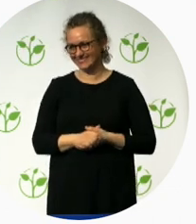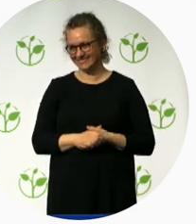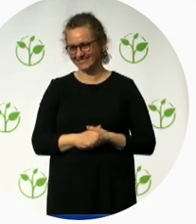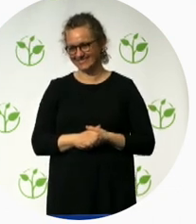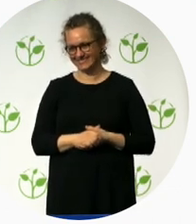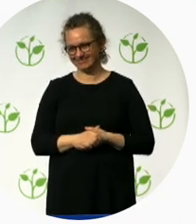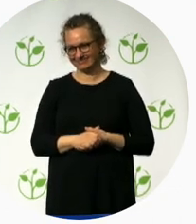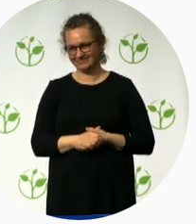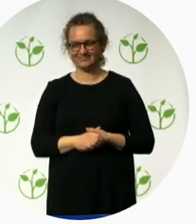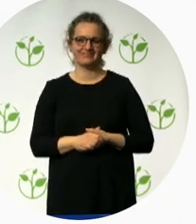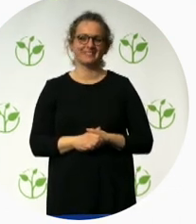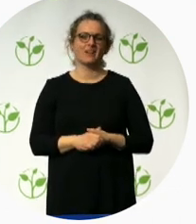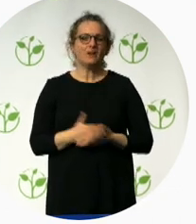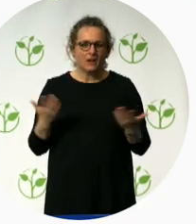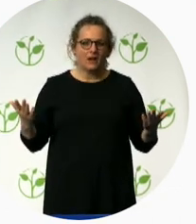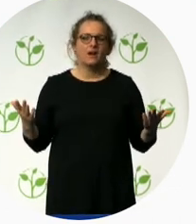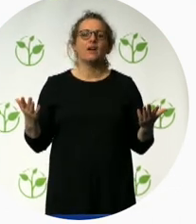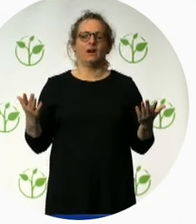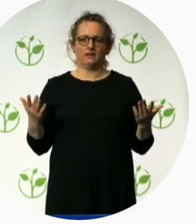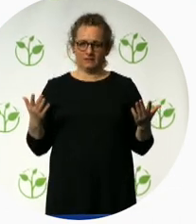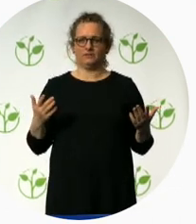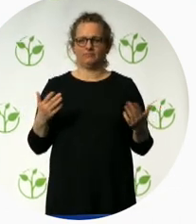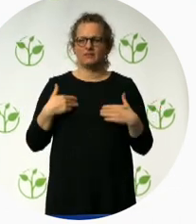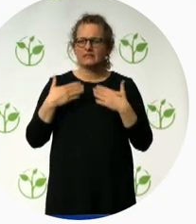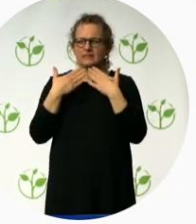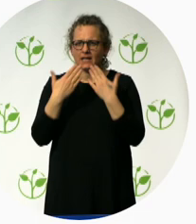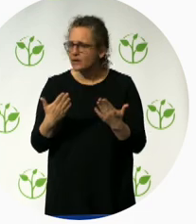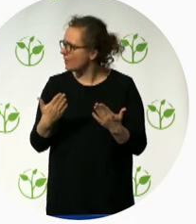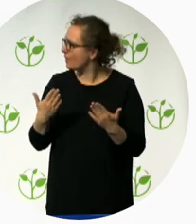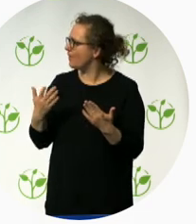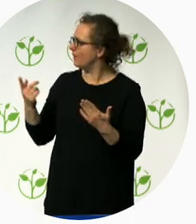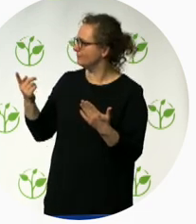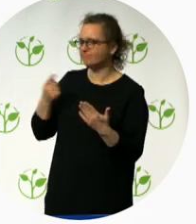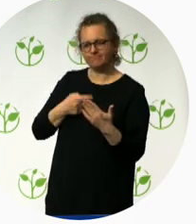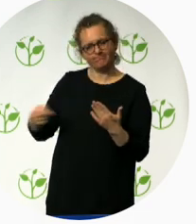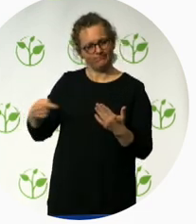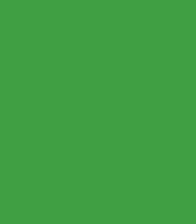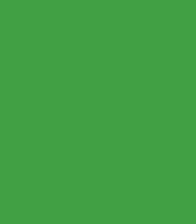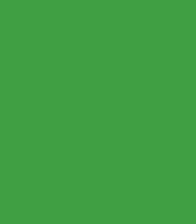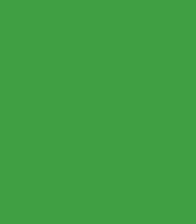And thank you for attending the session. The session is now closed. Thank you.